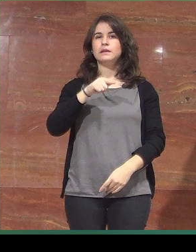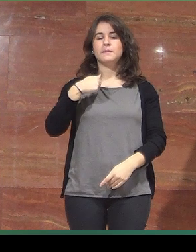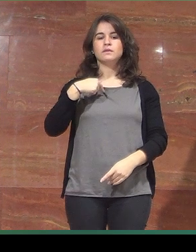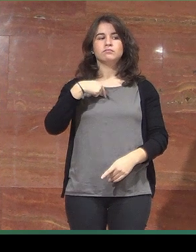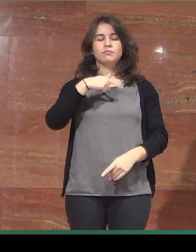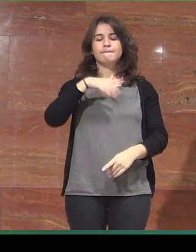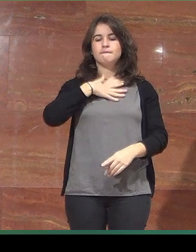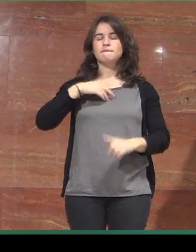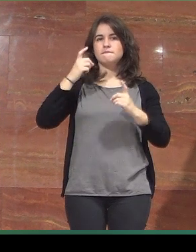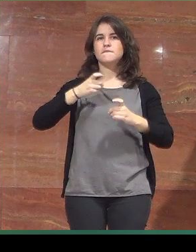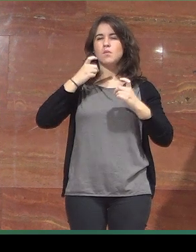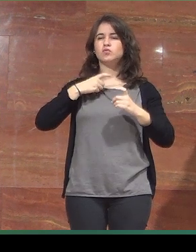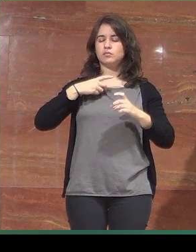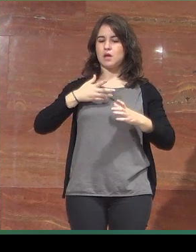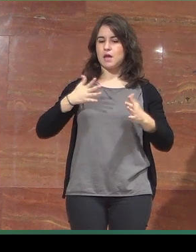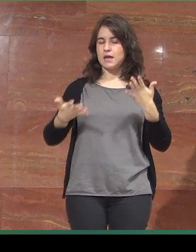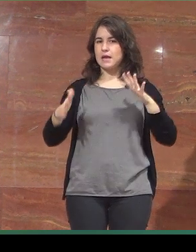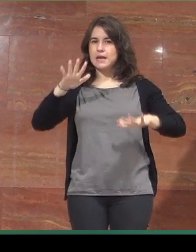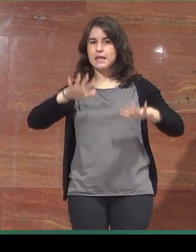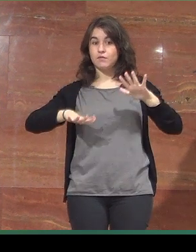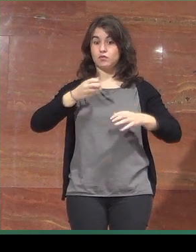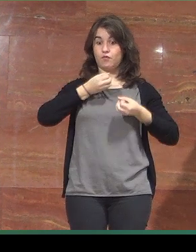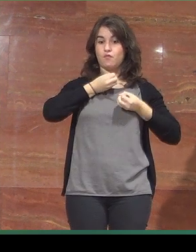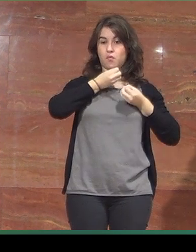street but avoiding clutter.